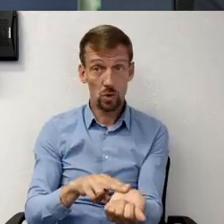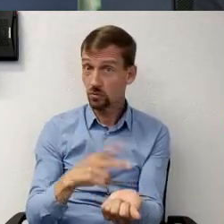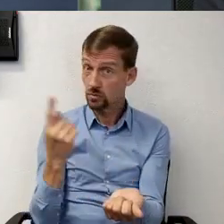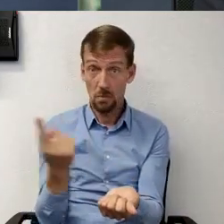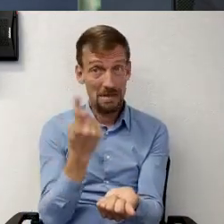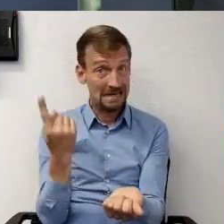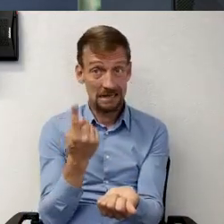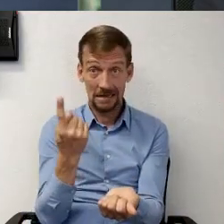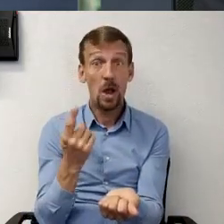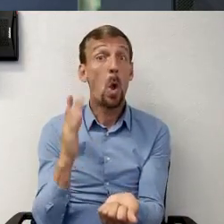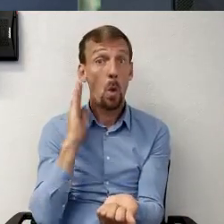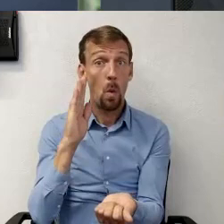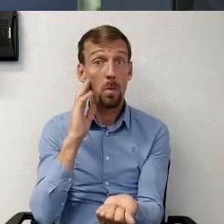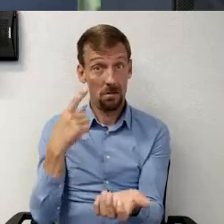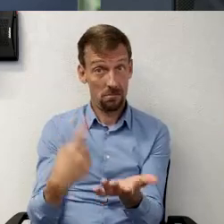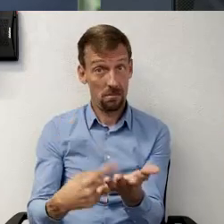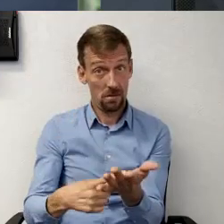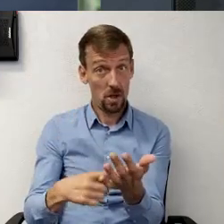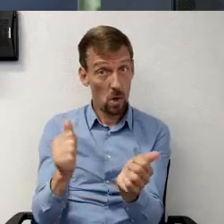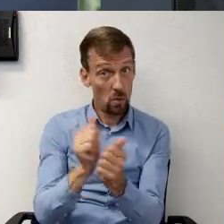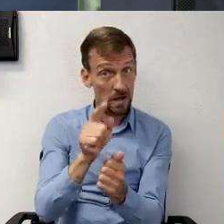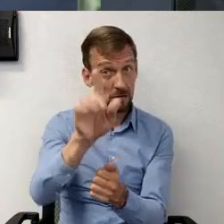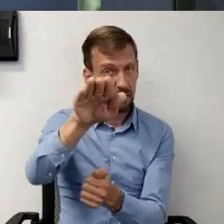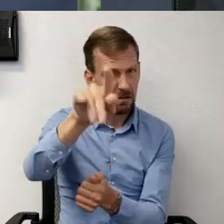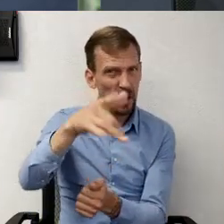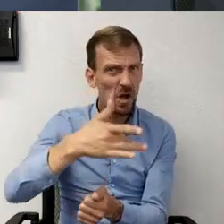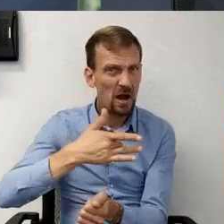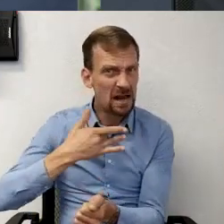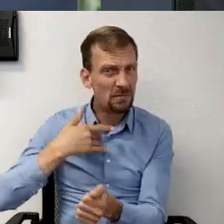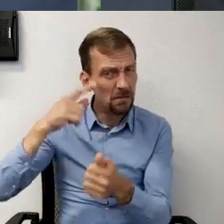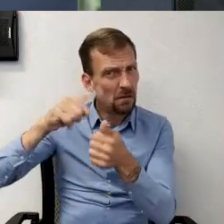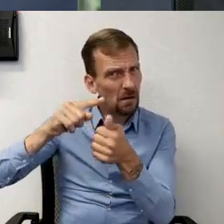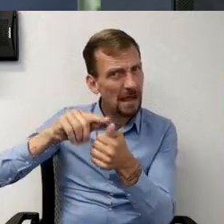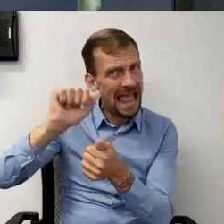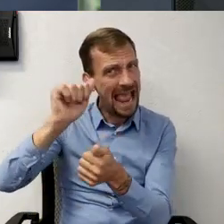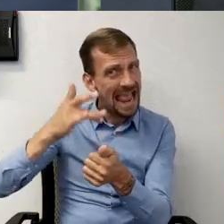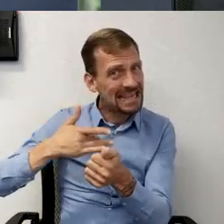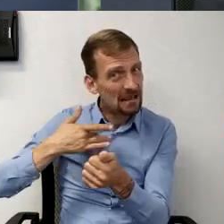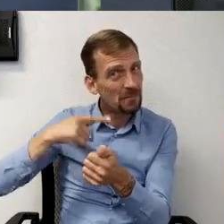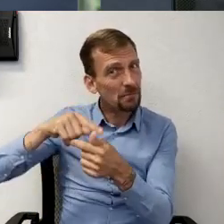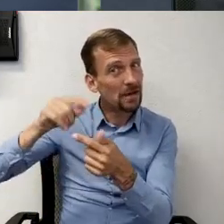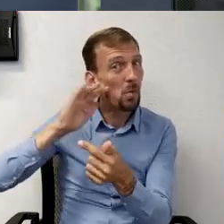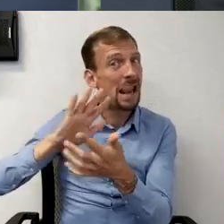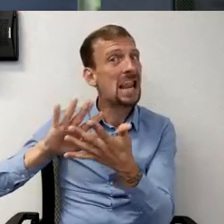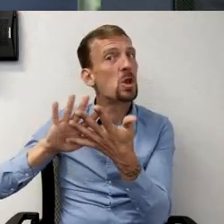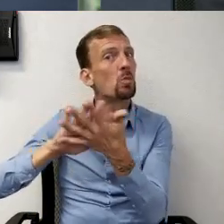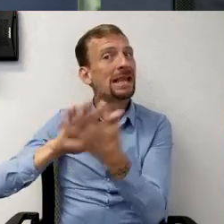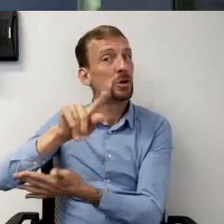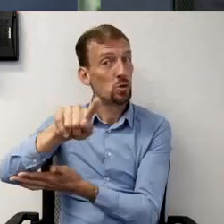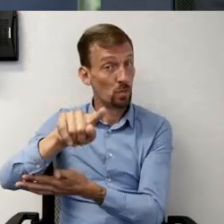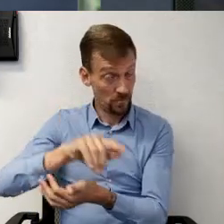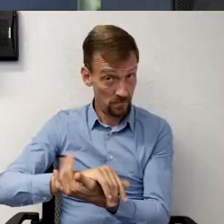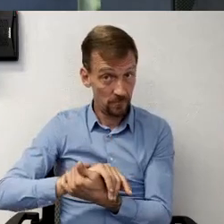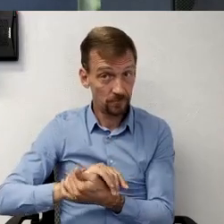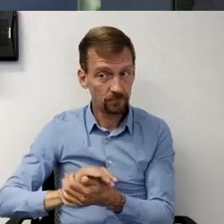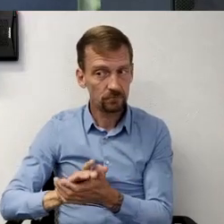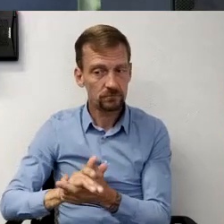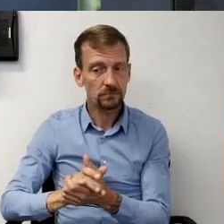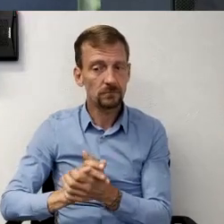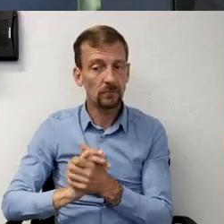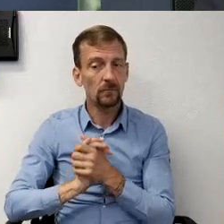practitioner, and they're going to talk through, are you symptomatic or you're asymptomatic? They're going to screen you.